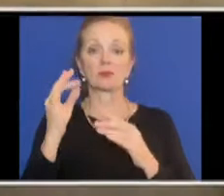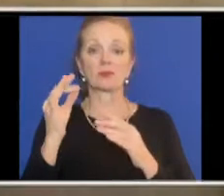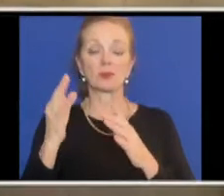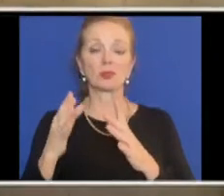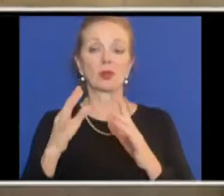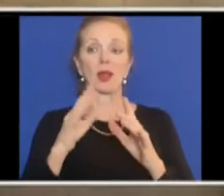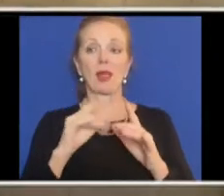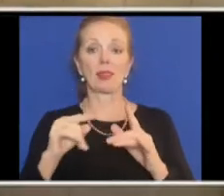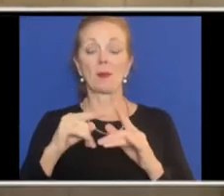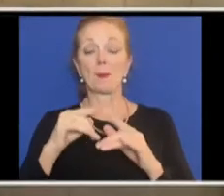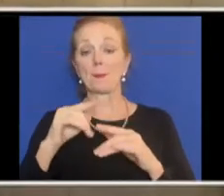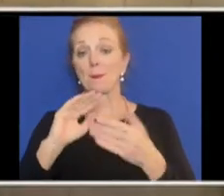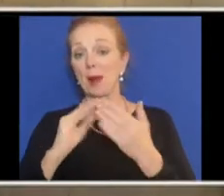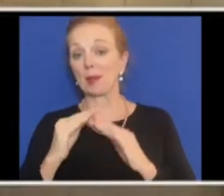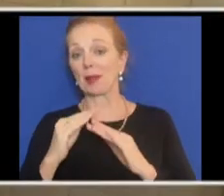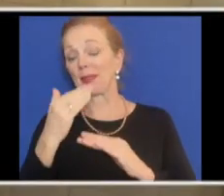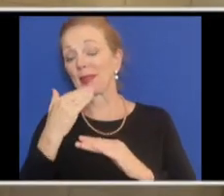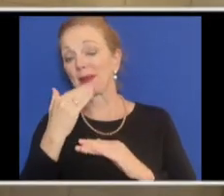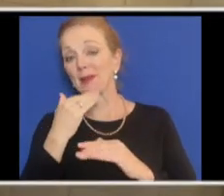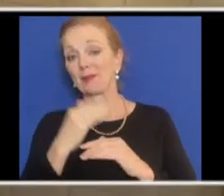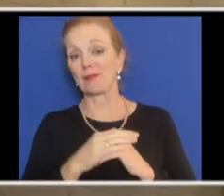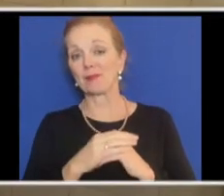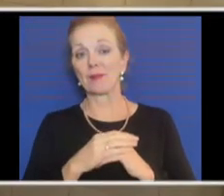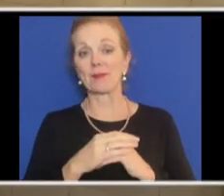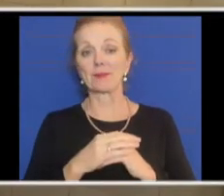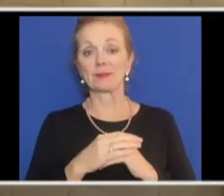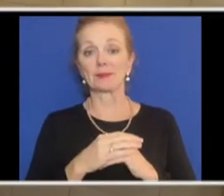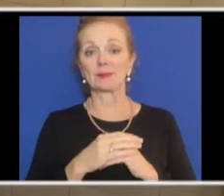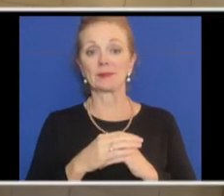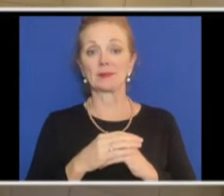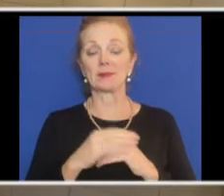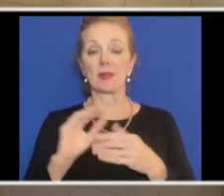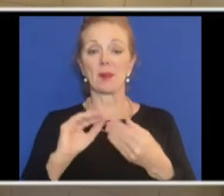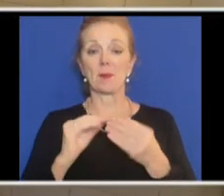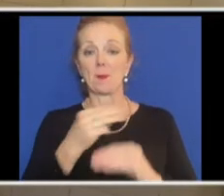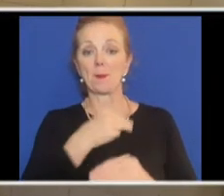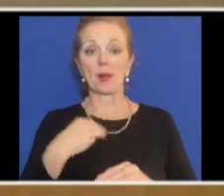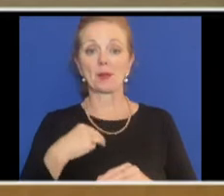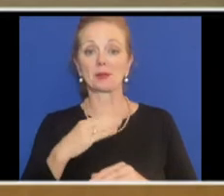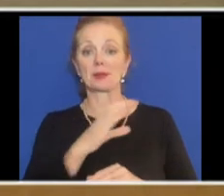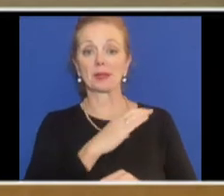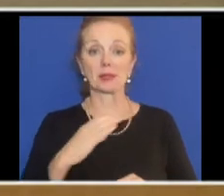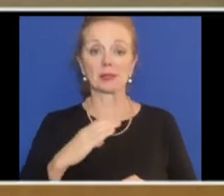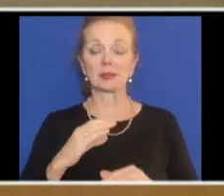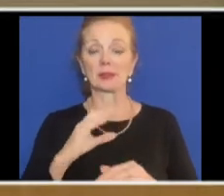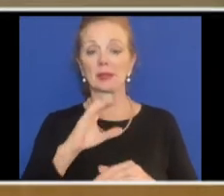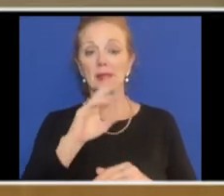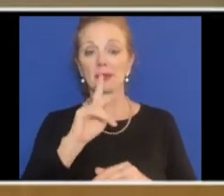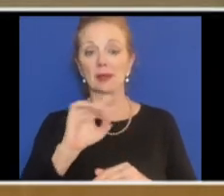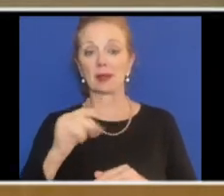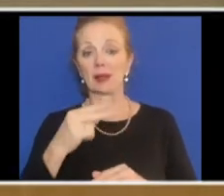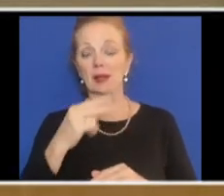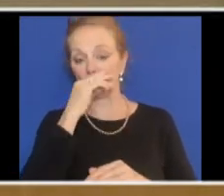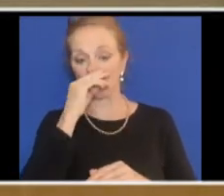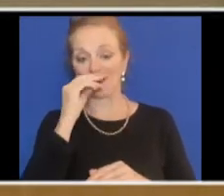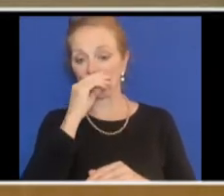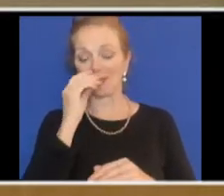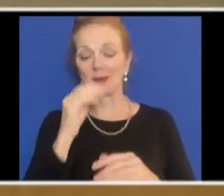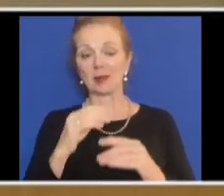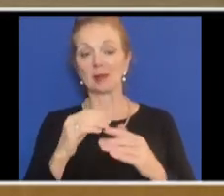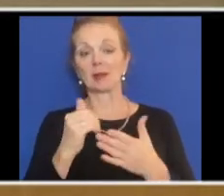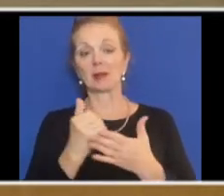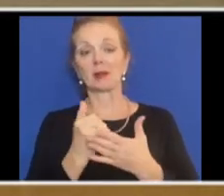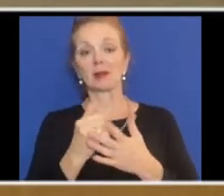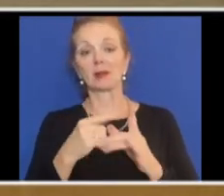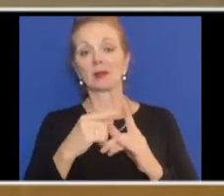you good evening again mayor Pro 10 members of council members of Zona committee Keith McMahon with more Van Allen assisting Chaucer